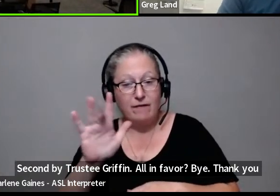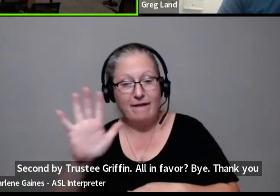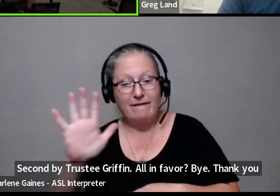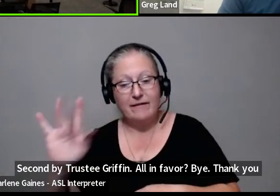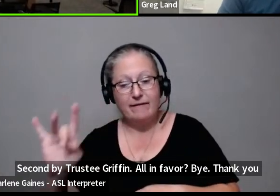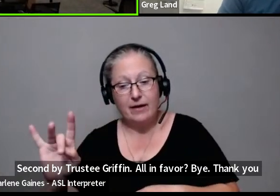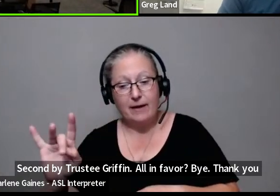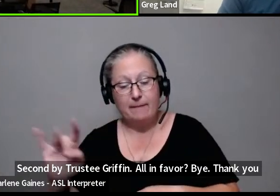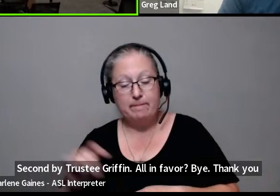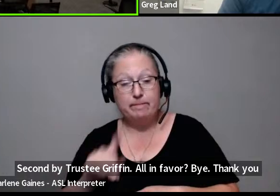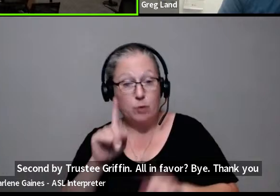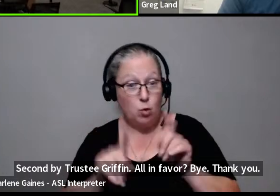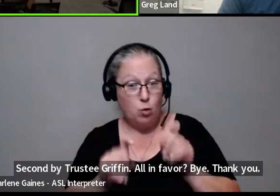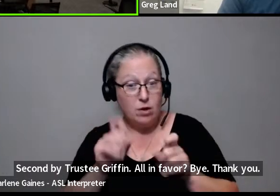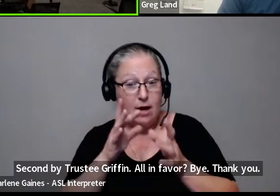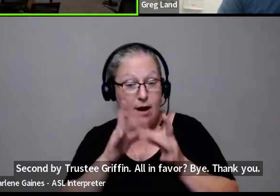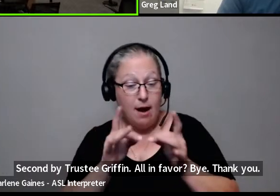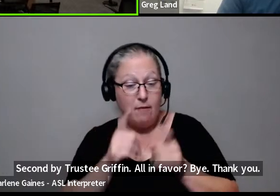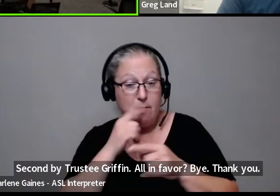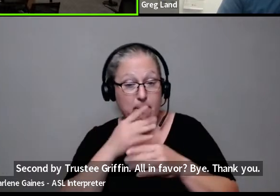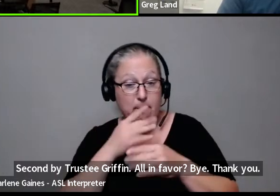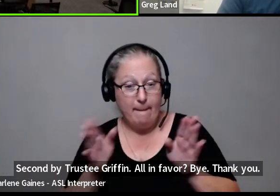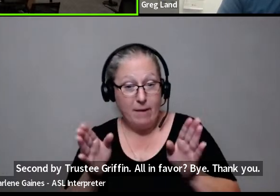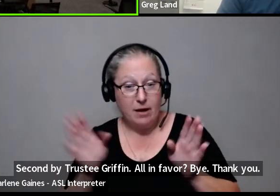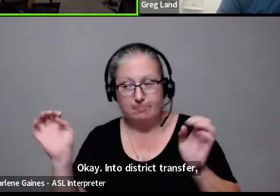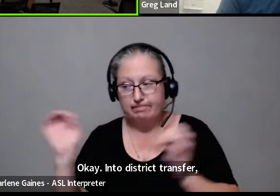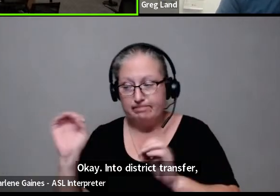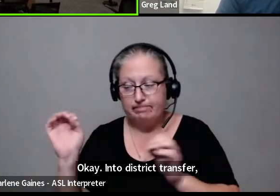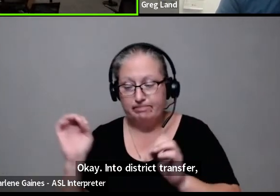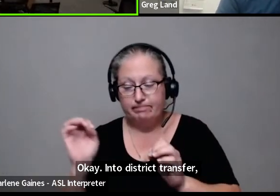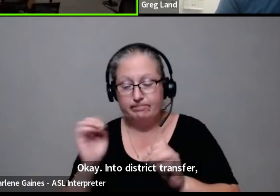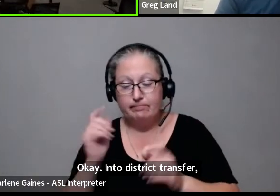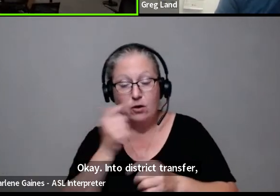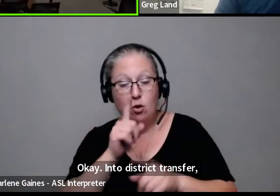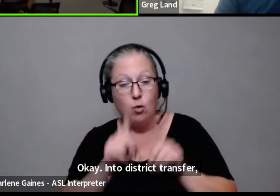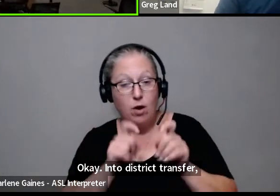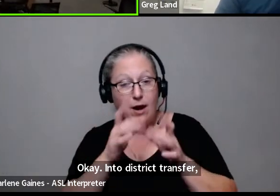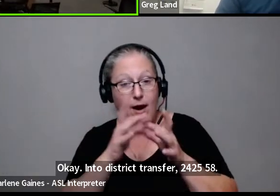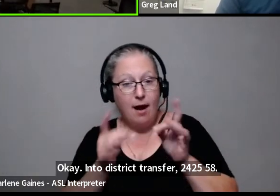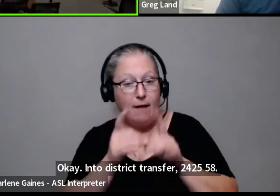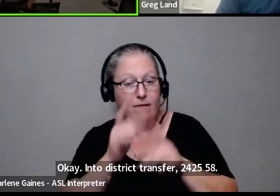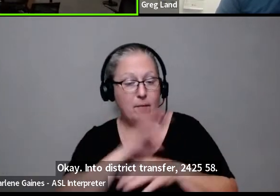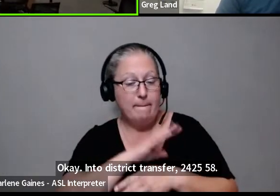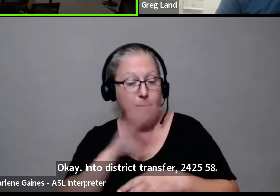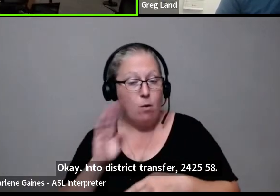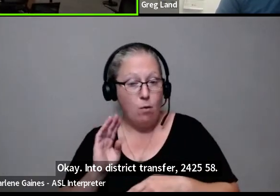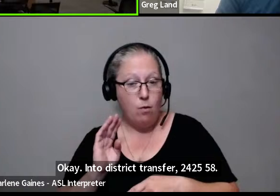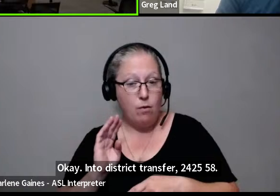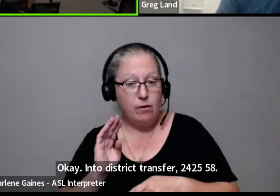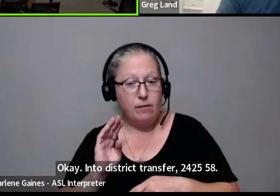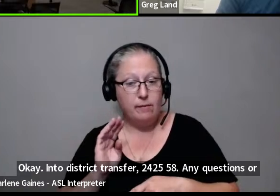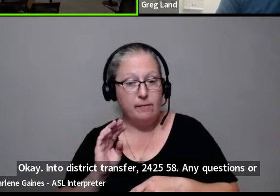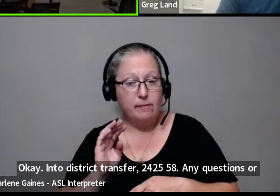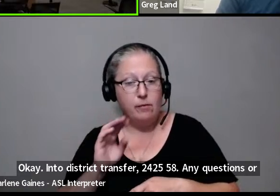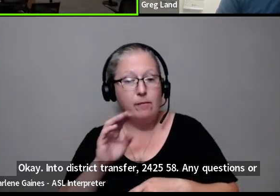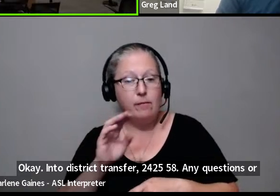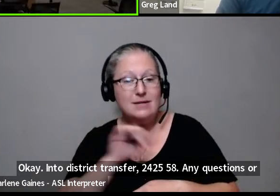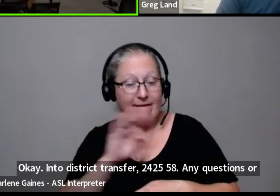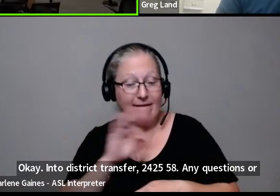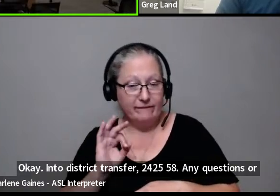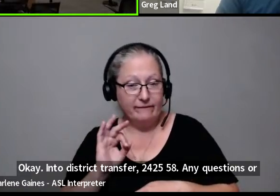242558. Any questions or comments from the public? There are none. Any questions or comments from